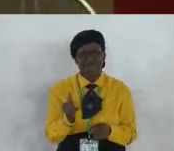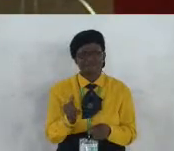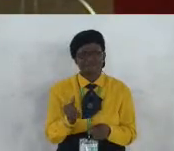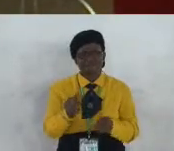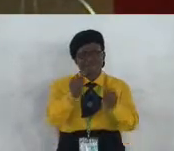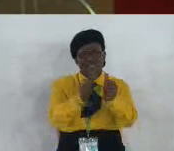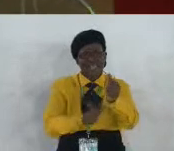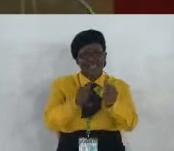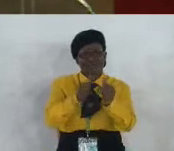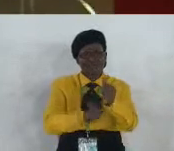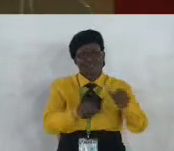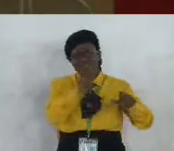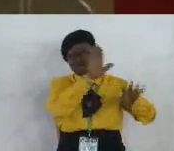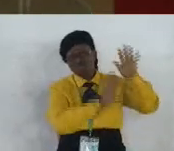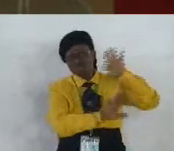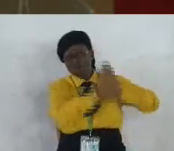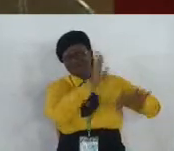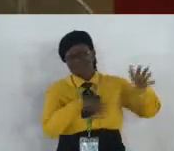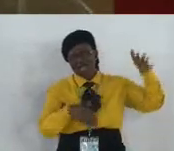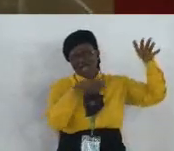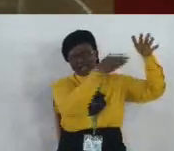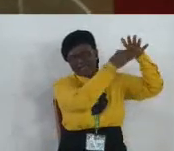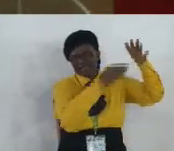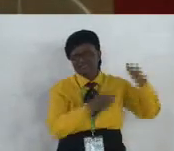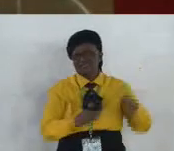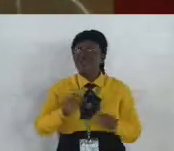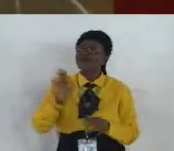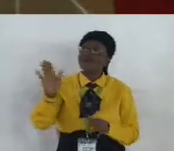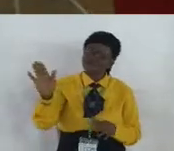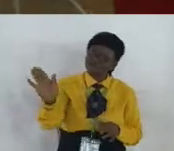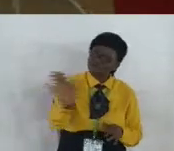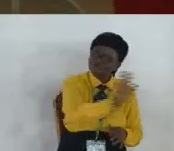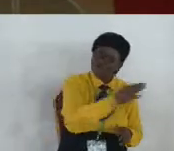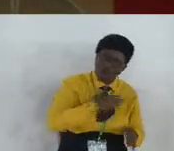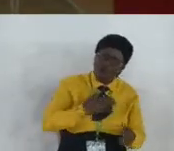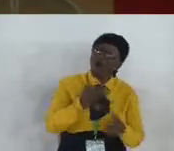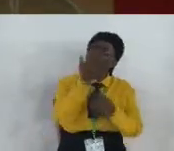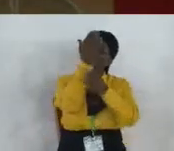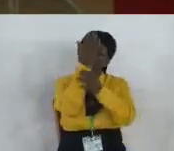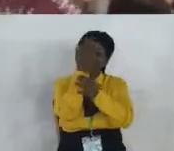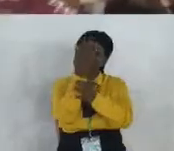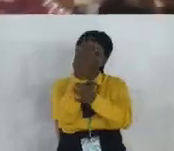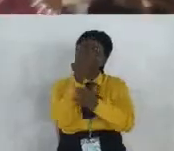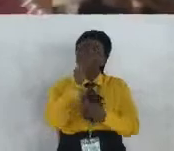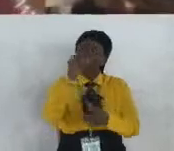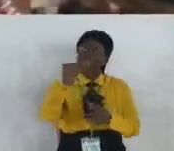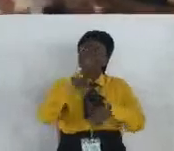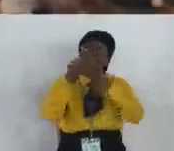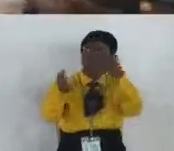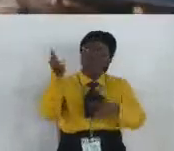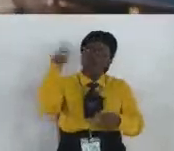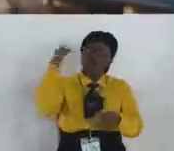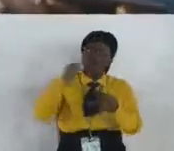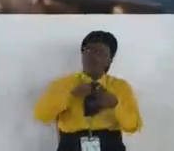Every siege against your hand is gone tonight.